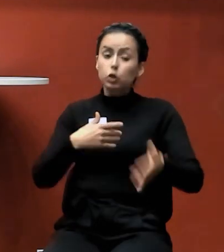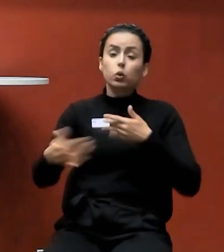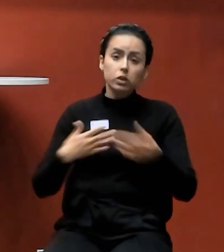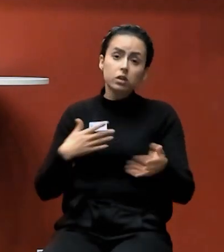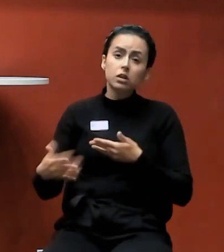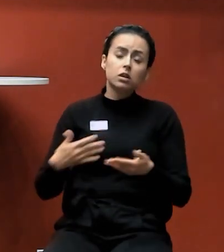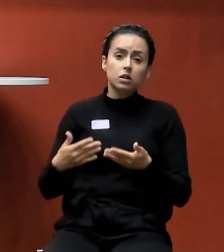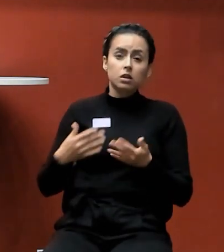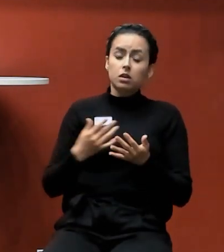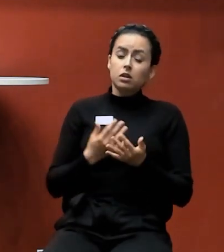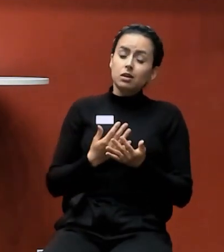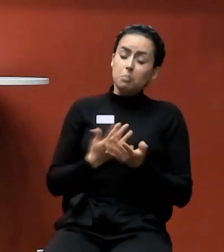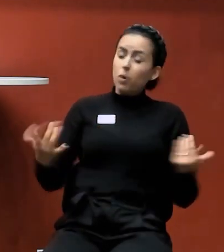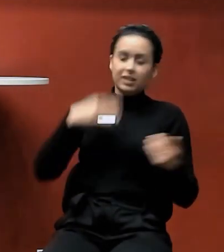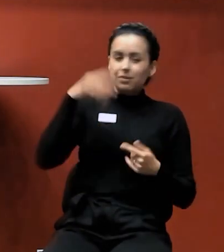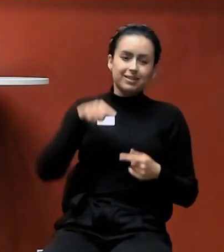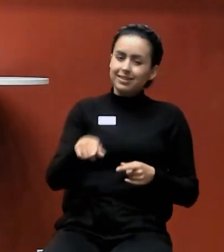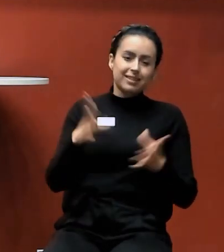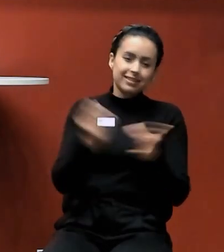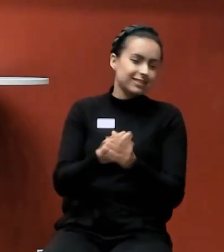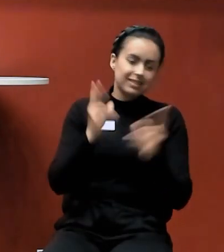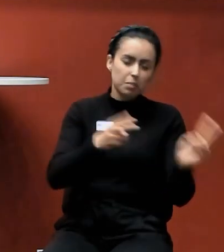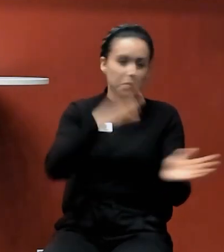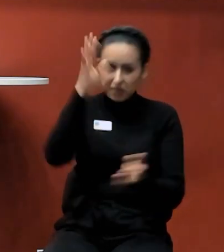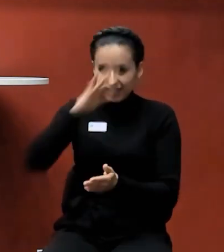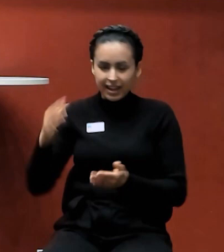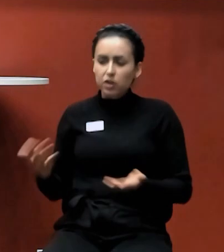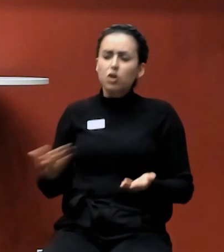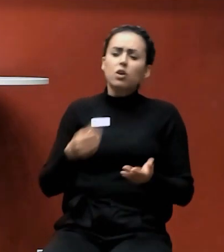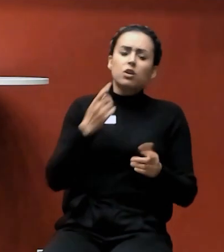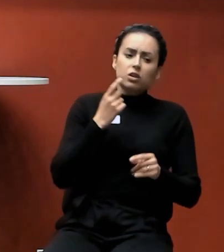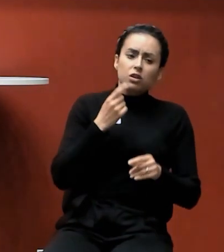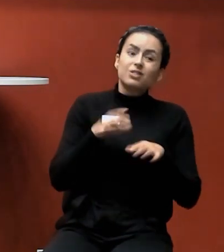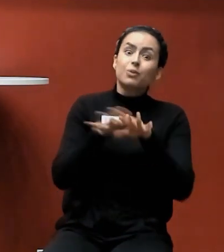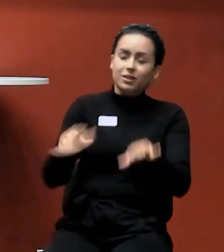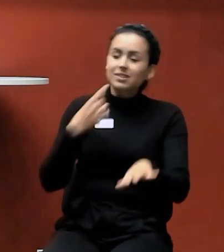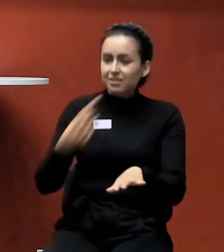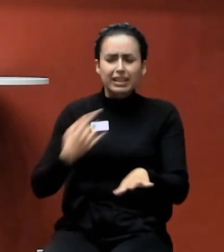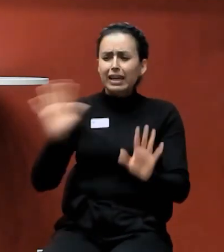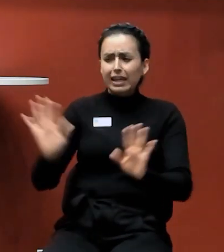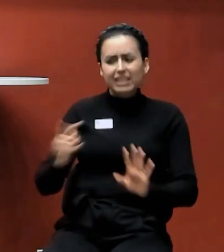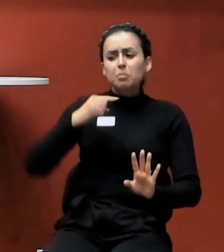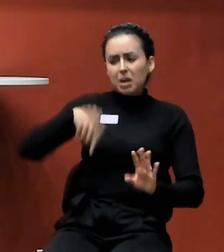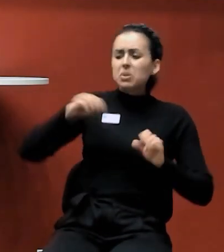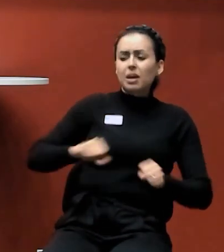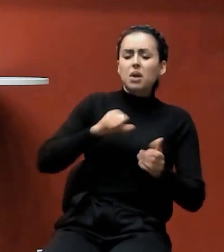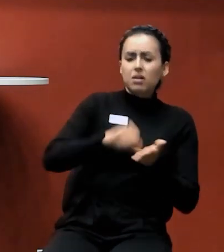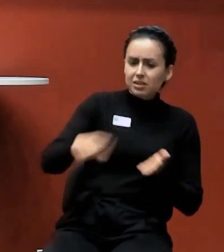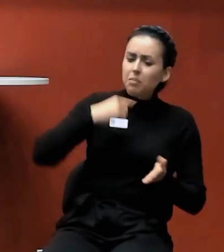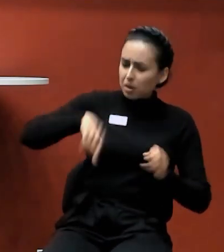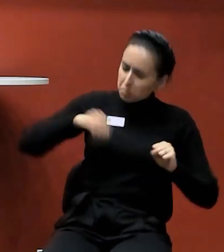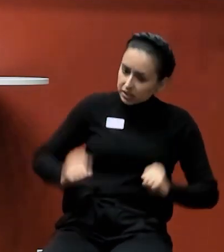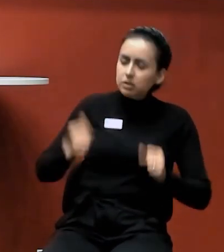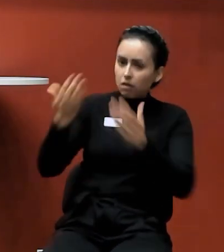A lot of people will not agree with this and say, no, we have to be paid, we have to be paid, we have to be valued. And I get that, but at the same